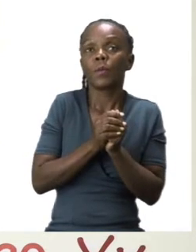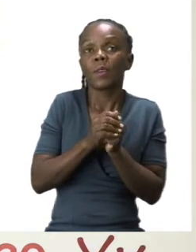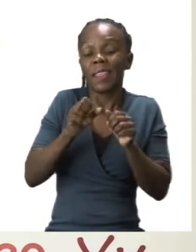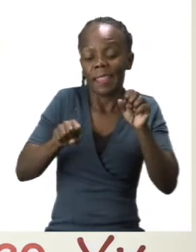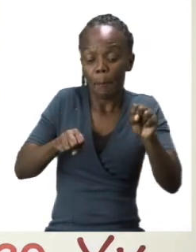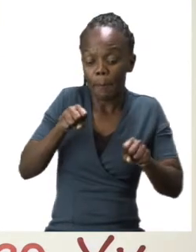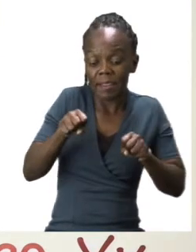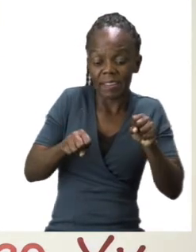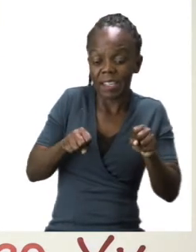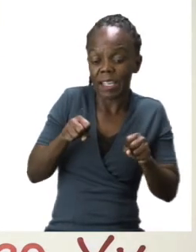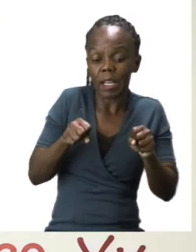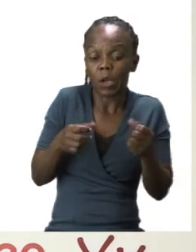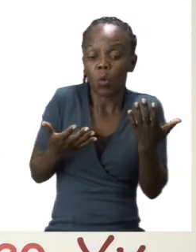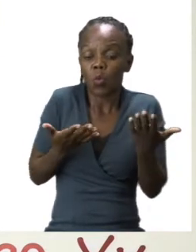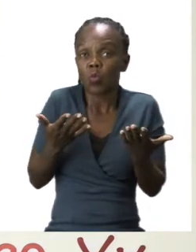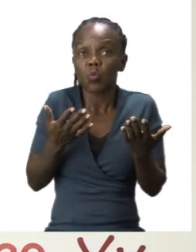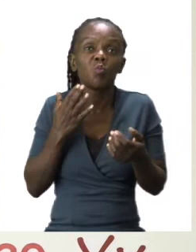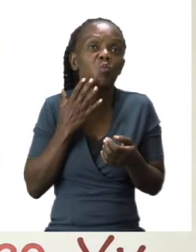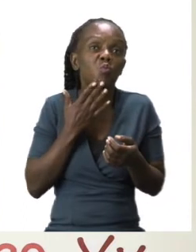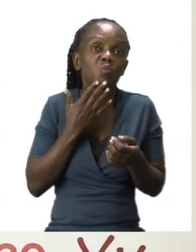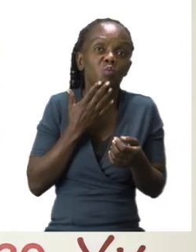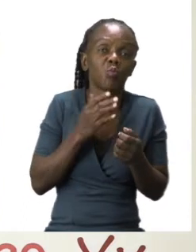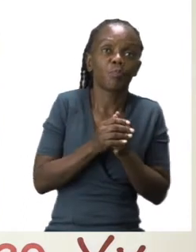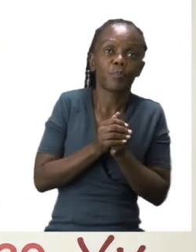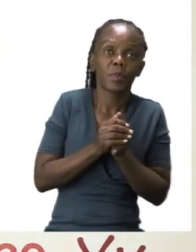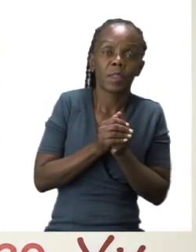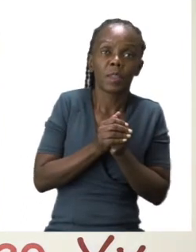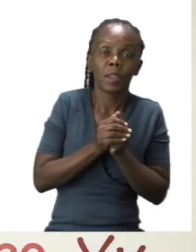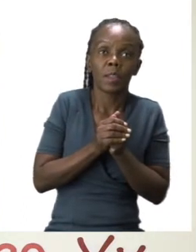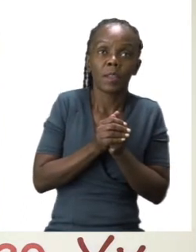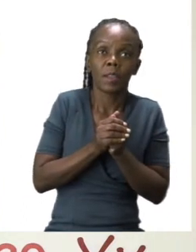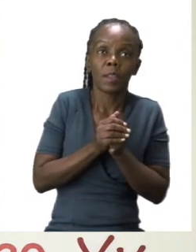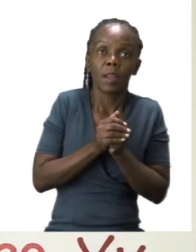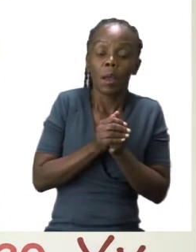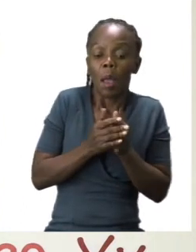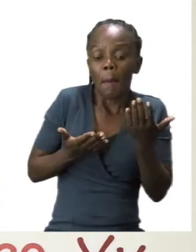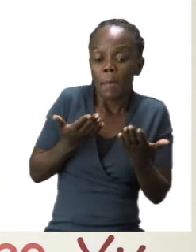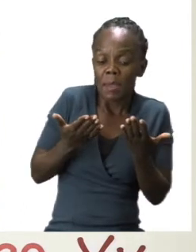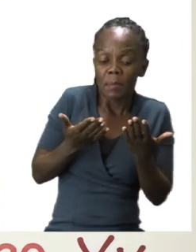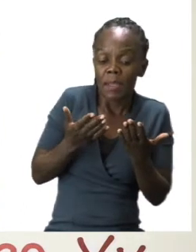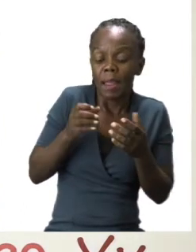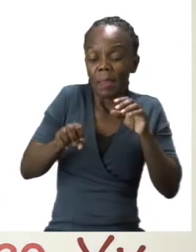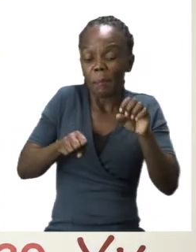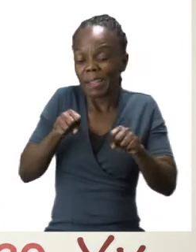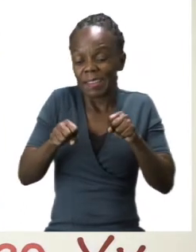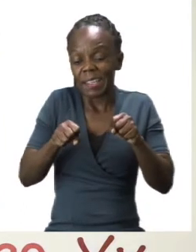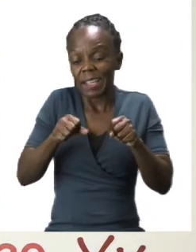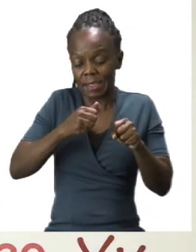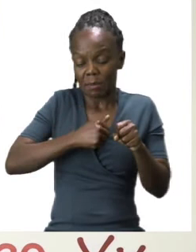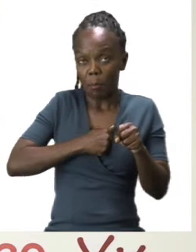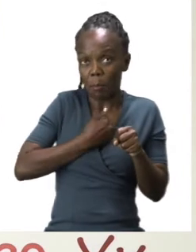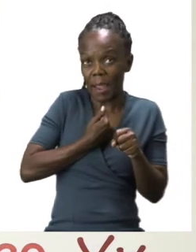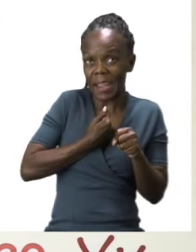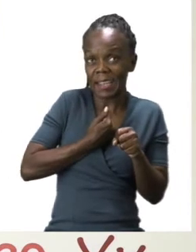bicycle belongs to me, that means the bicycle is mine. So let's